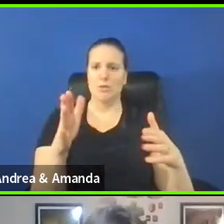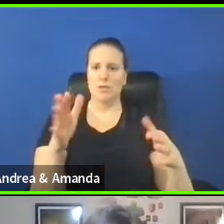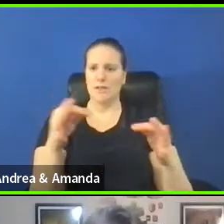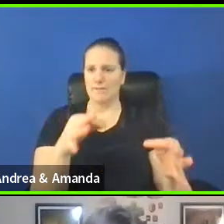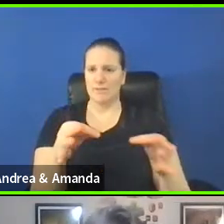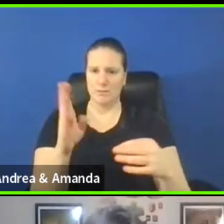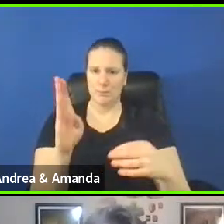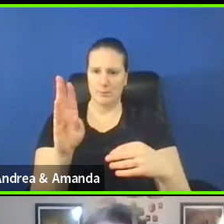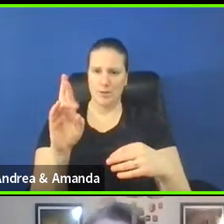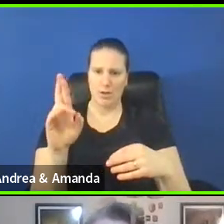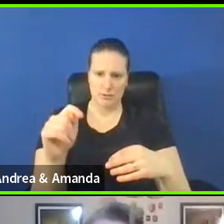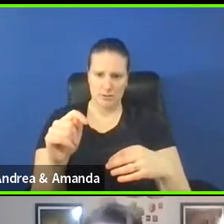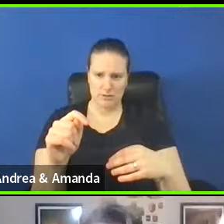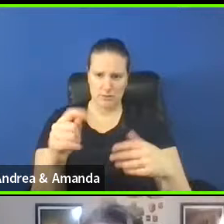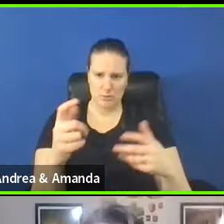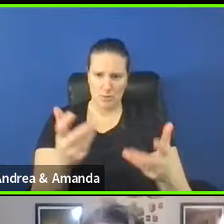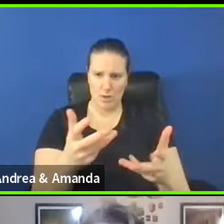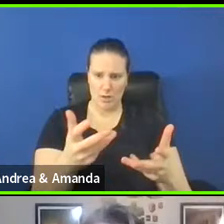definition of BRT?